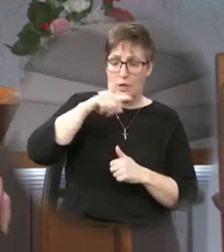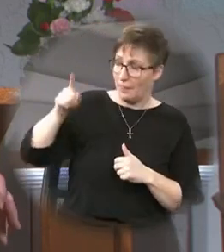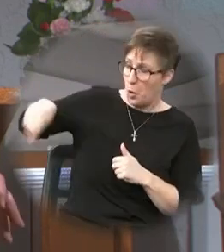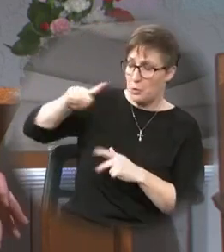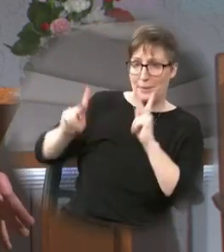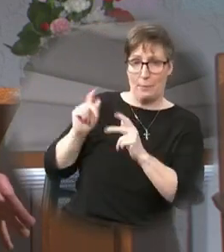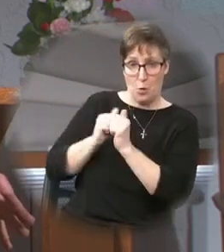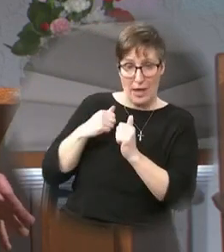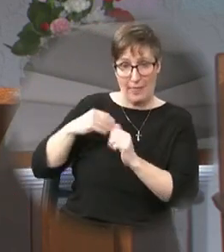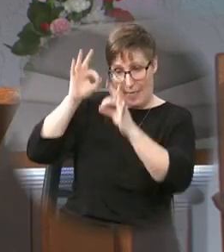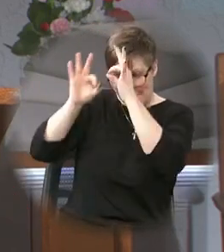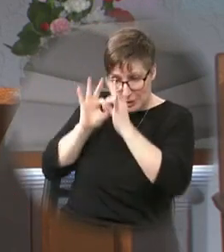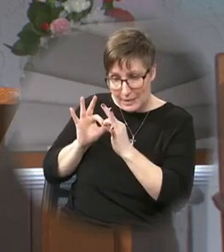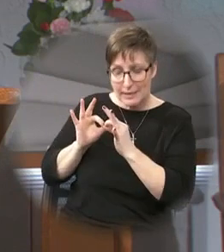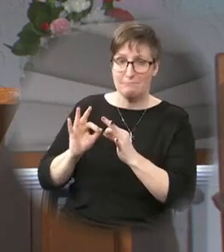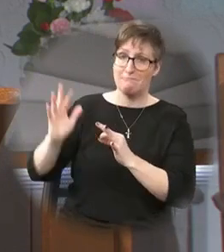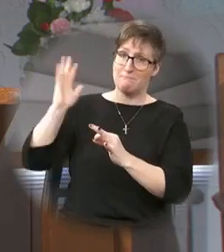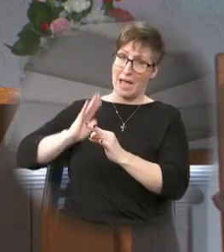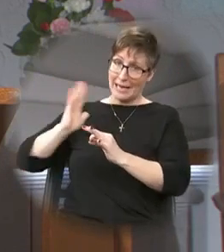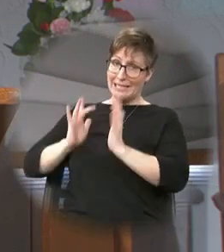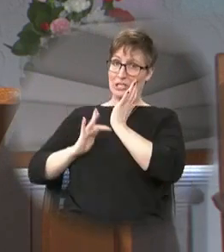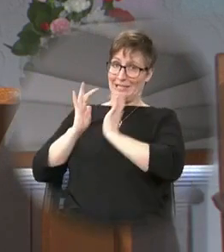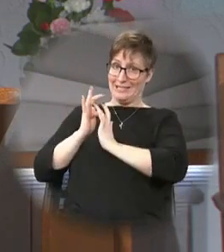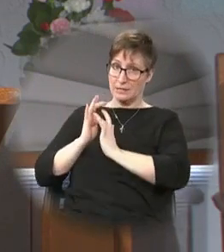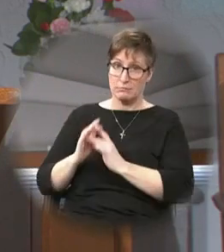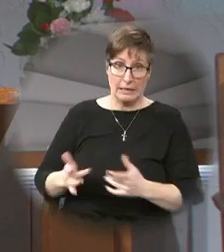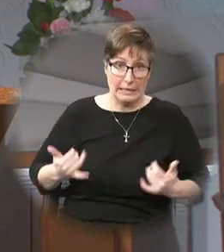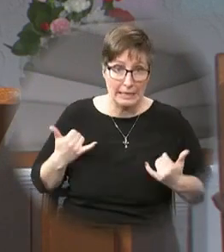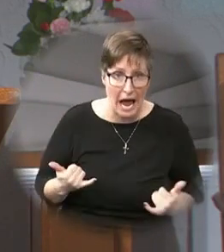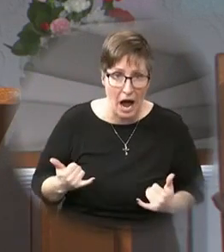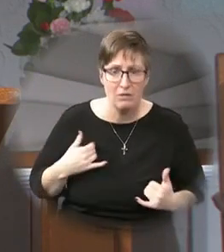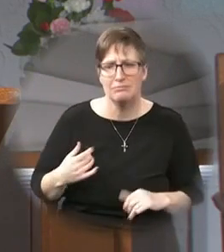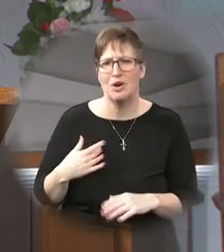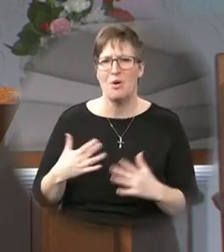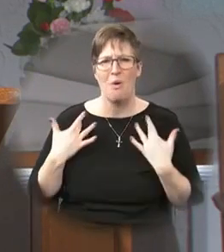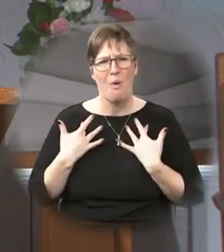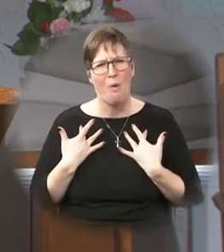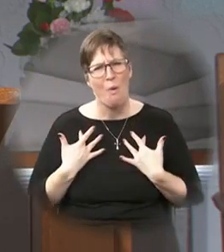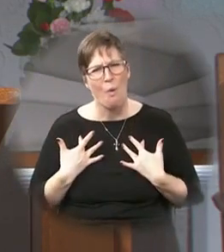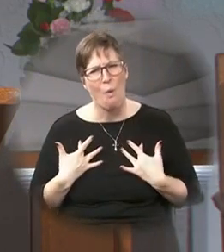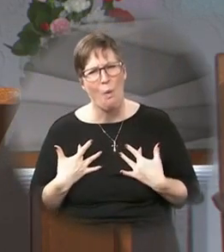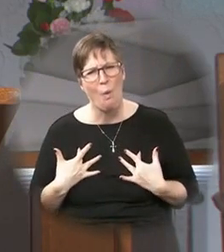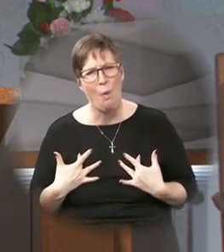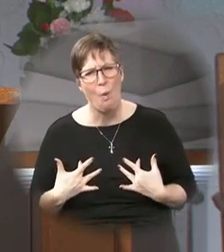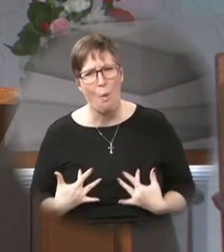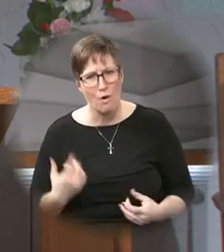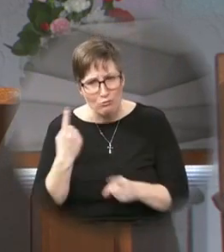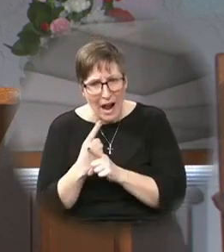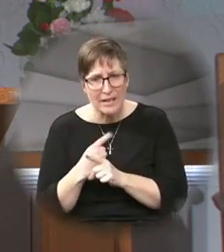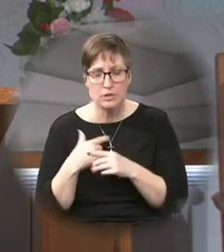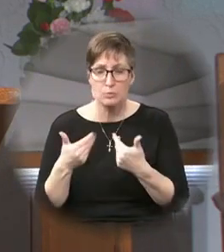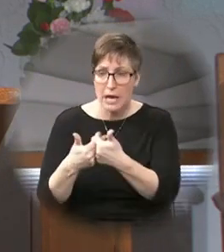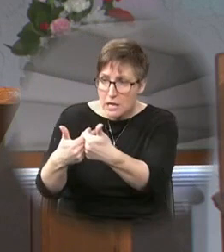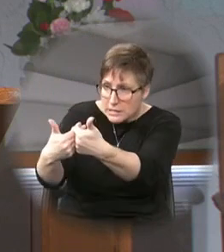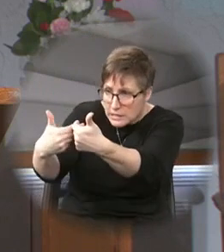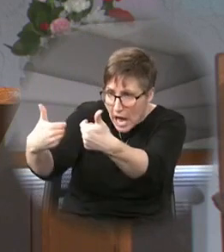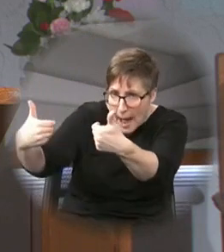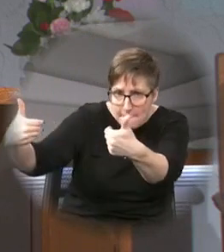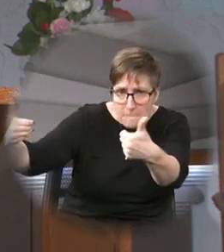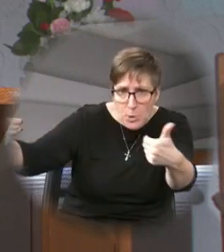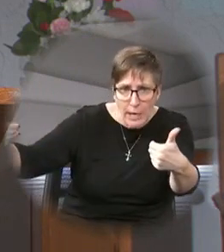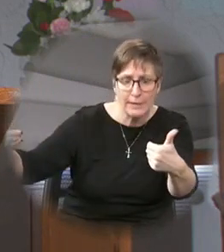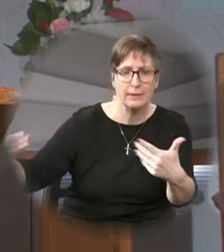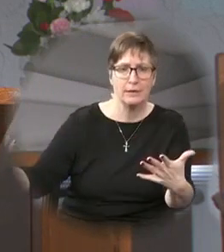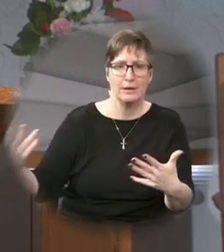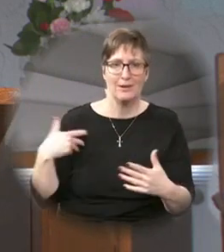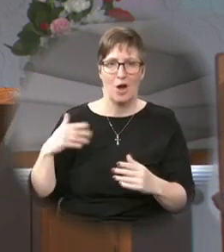leprosy in Jesus' day and today, how depressing it must have felt to be separated from all the people and